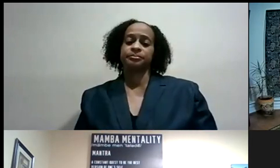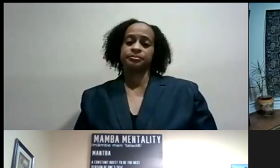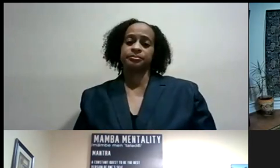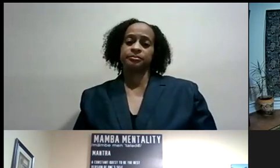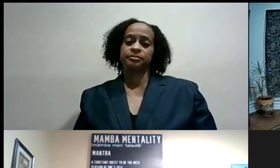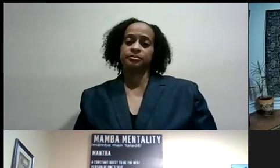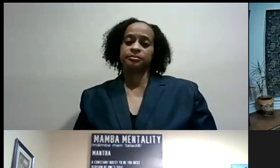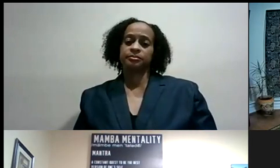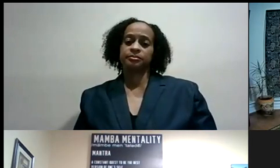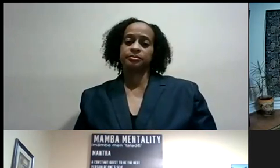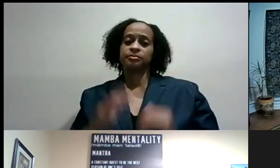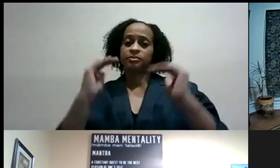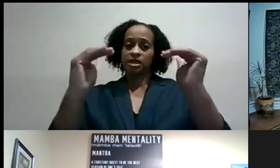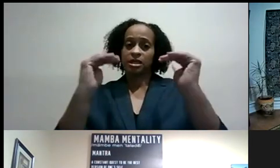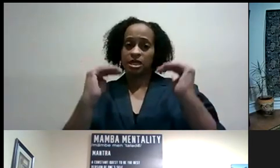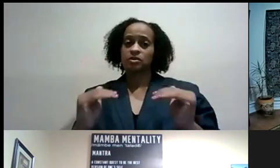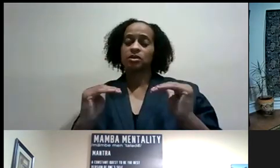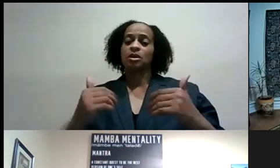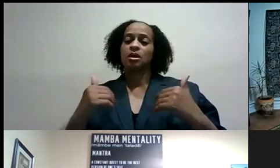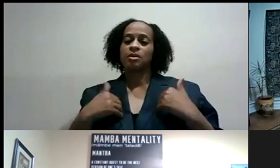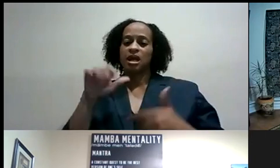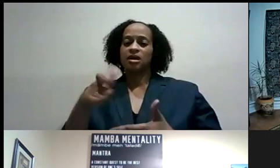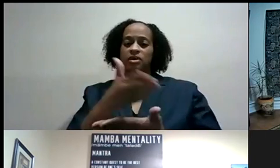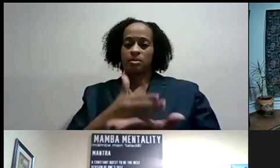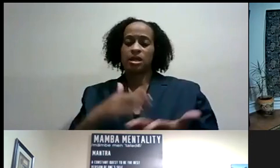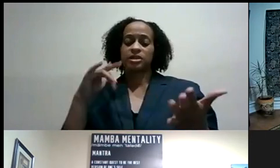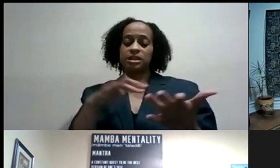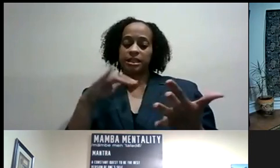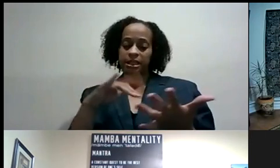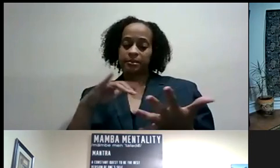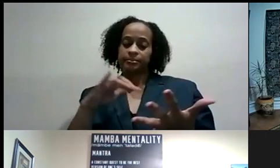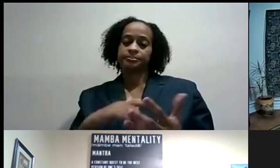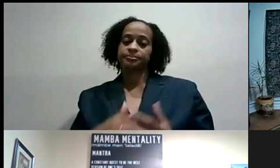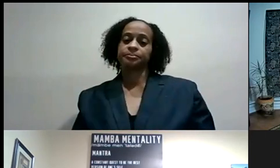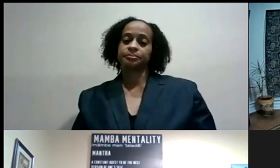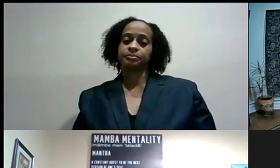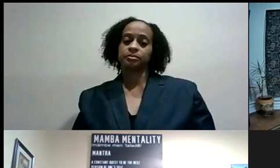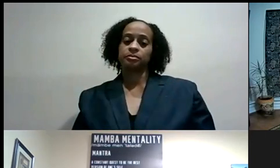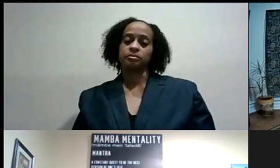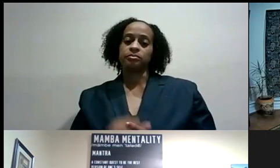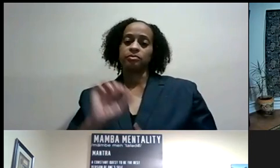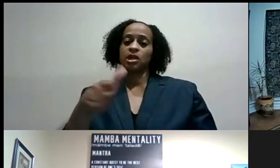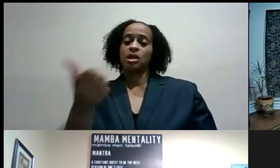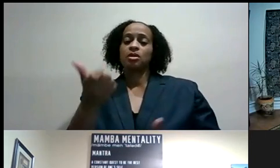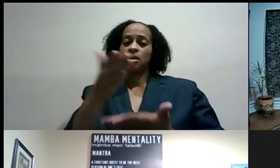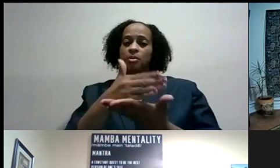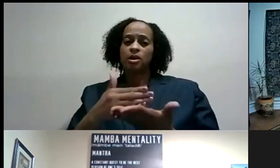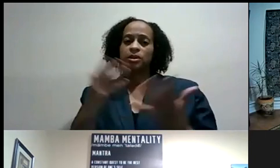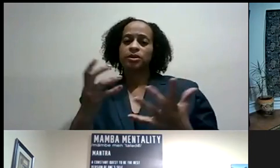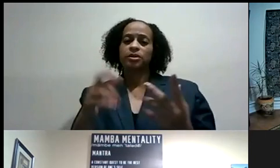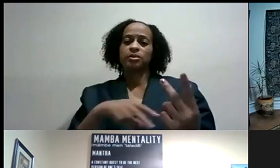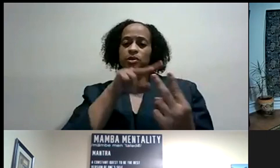And the next thing that we have, so we have that part of our study, but the other part was, there were